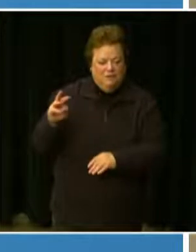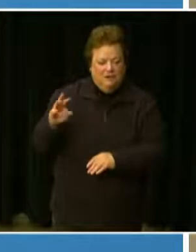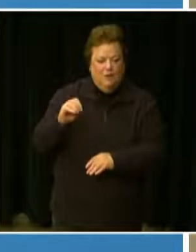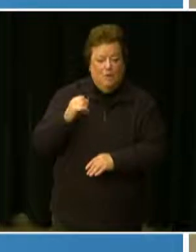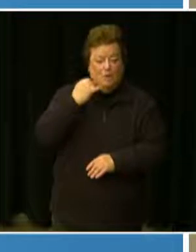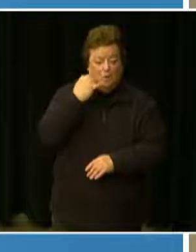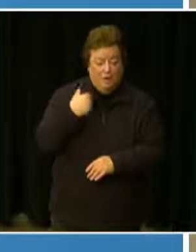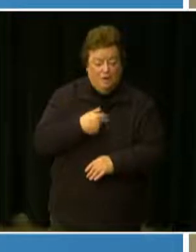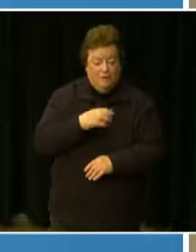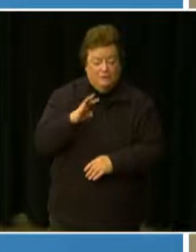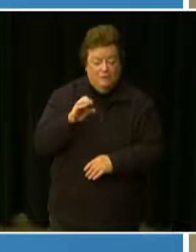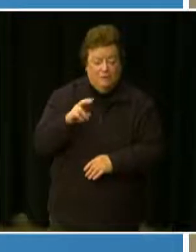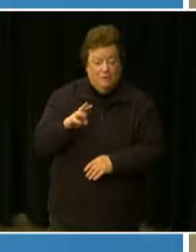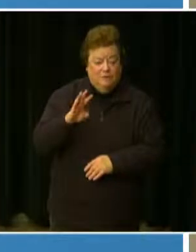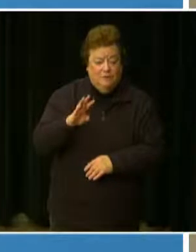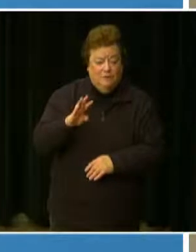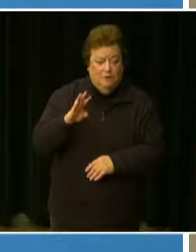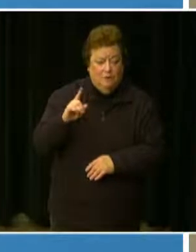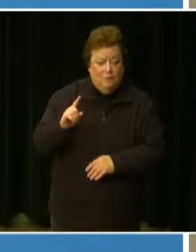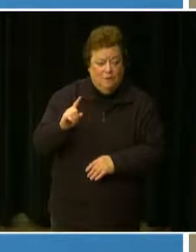at